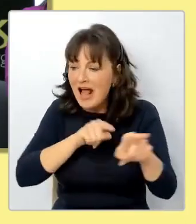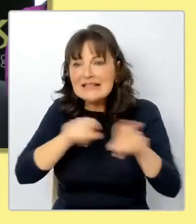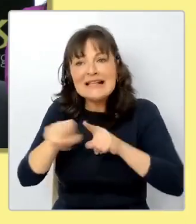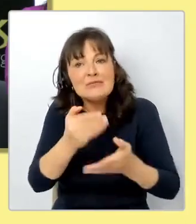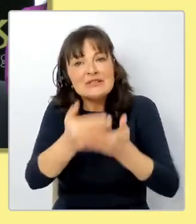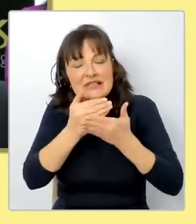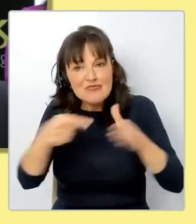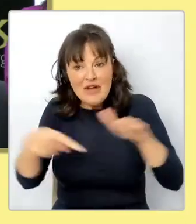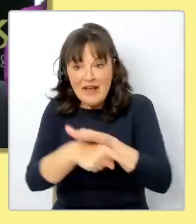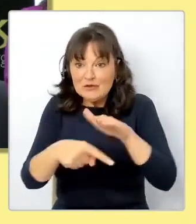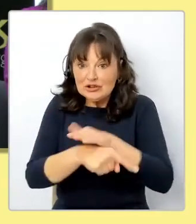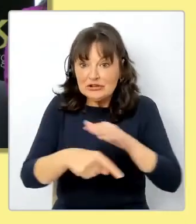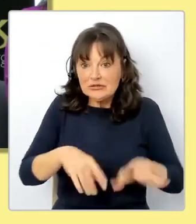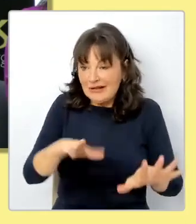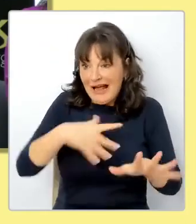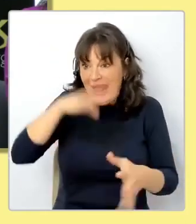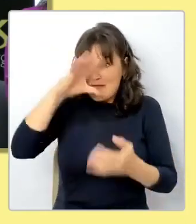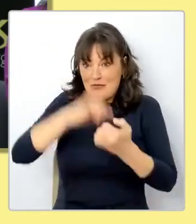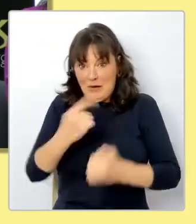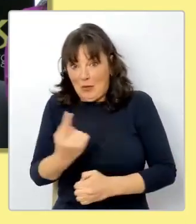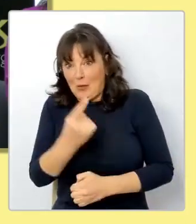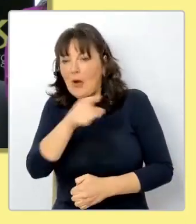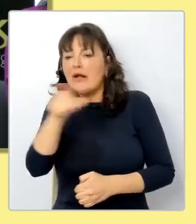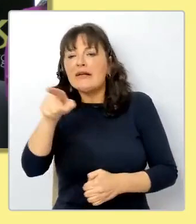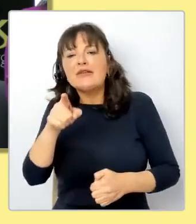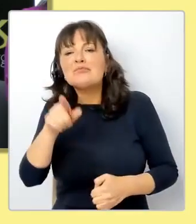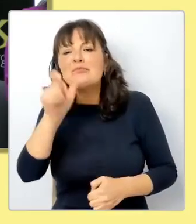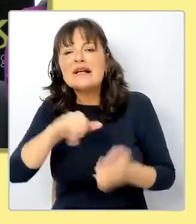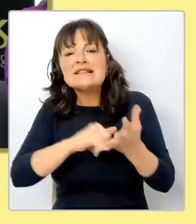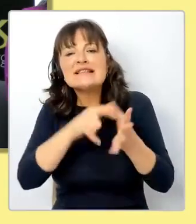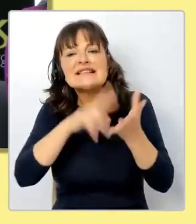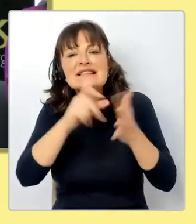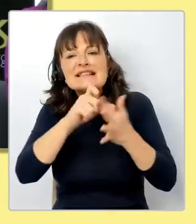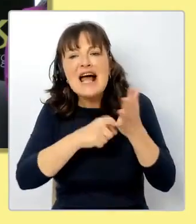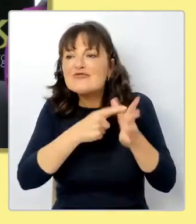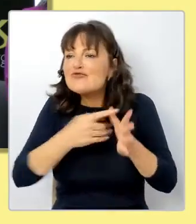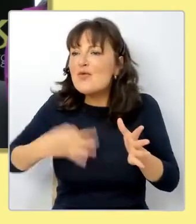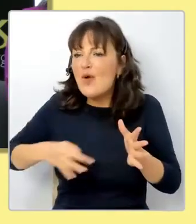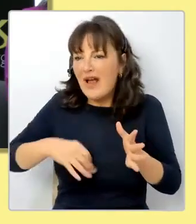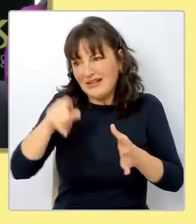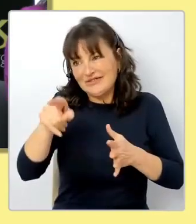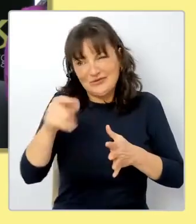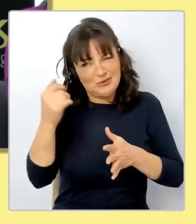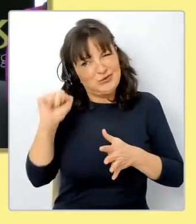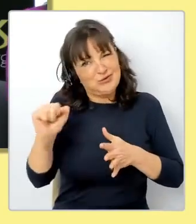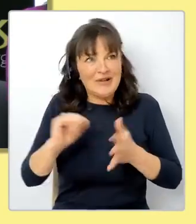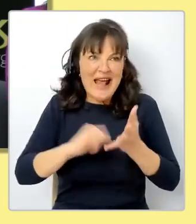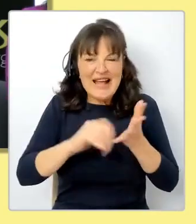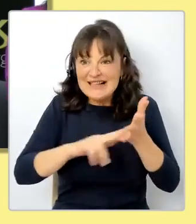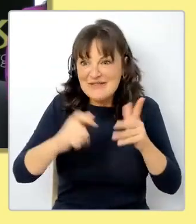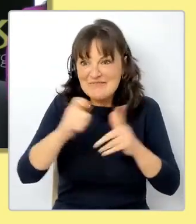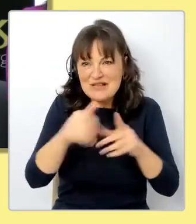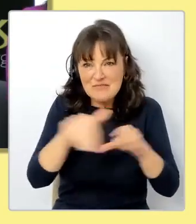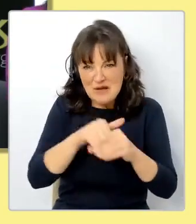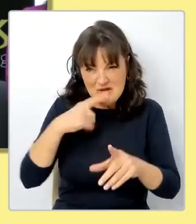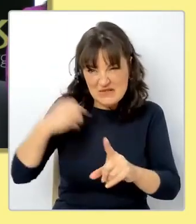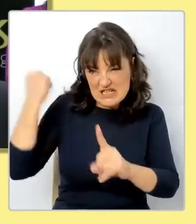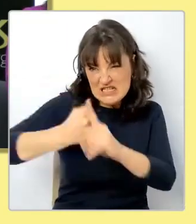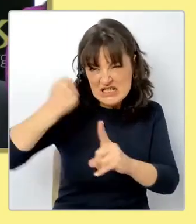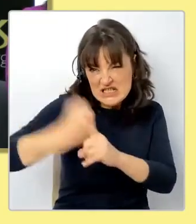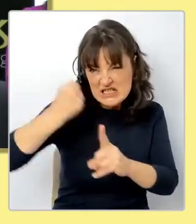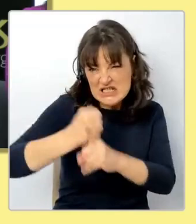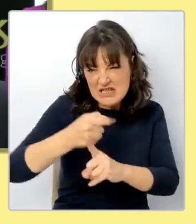here, stalwart of the SNP, Sandra White, how many times we've stood in George Square protesting against the abhorrent